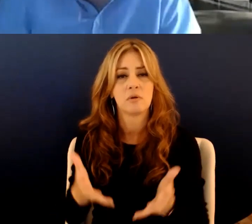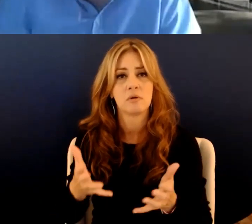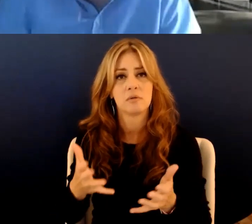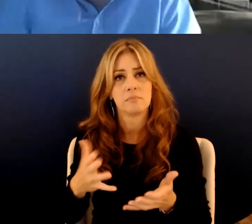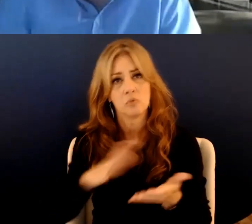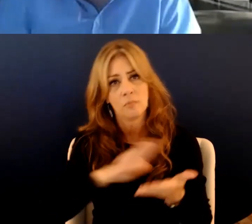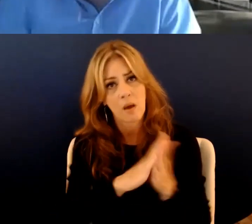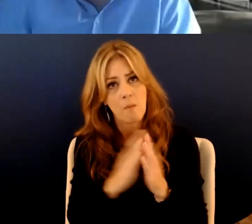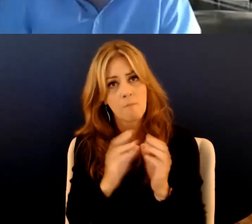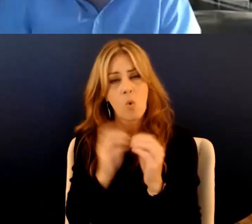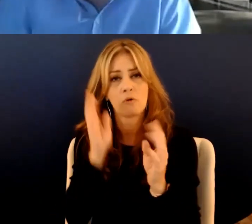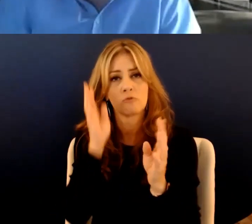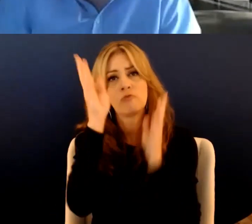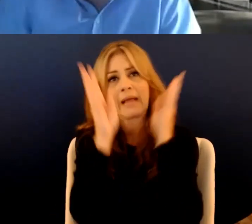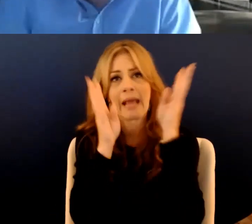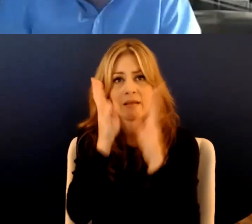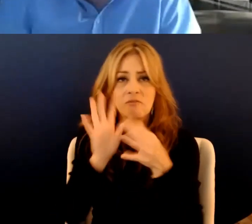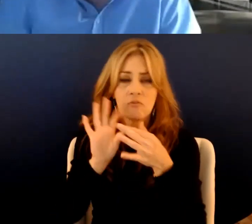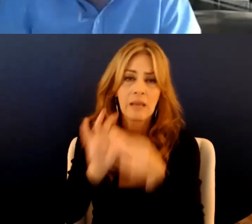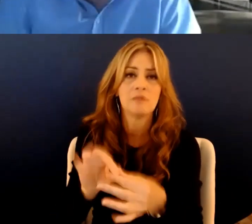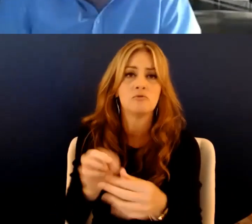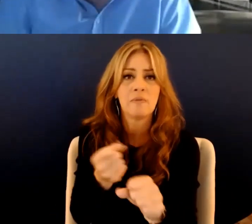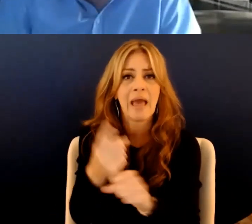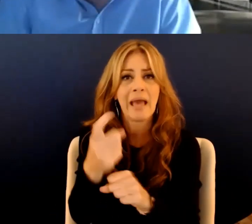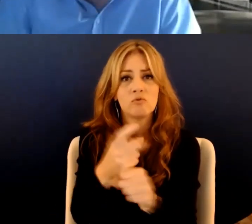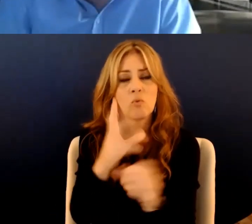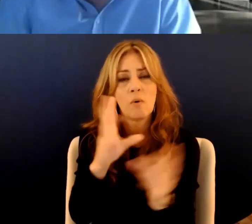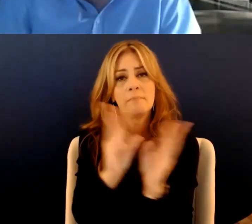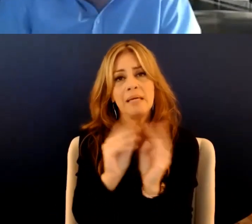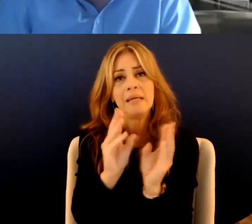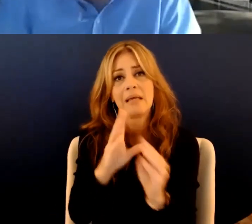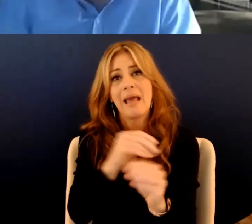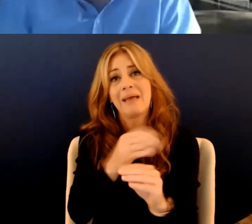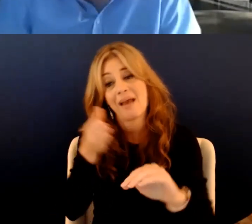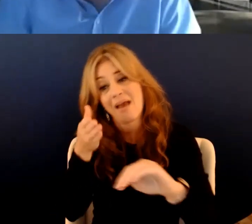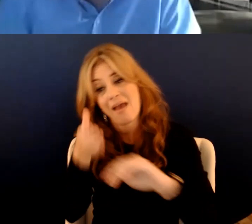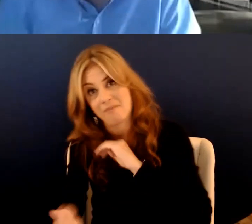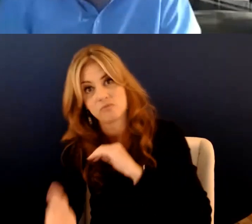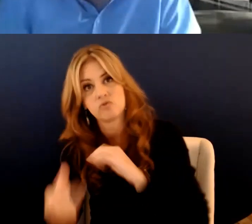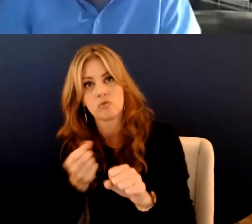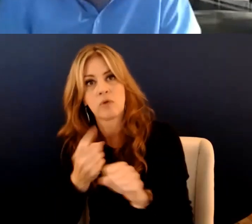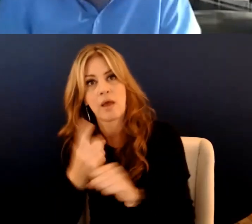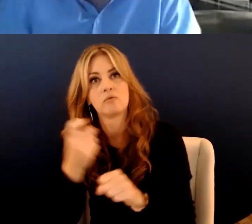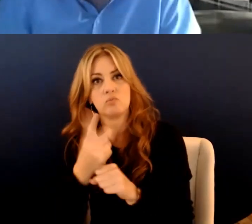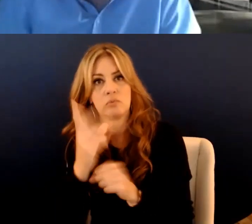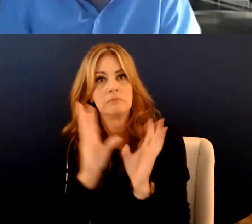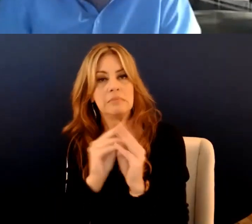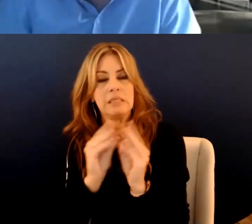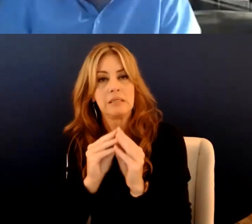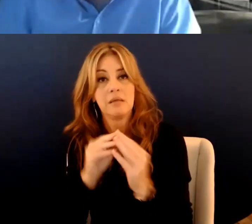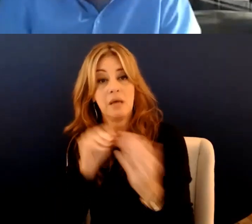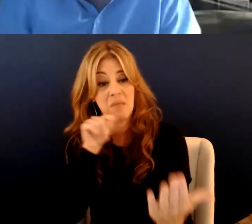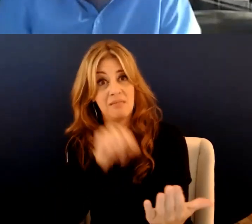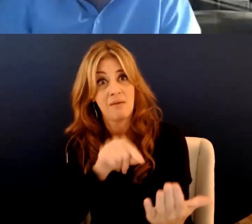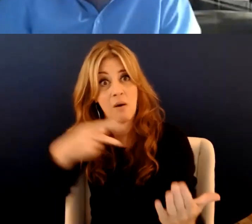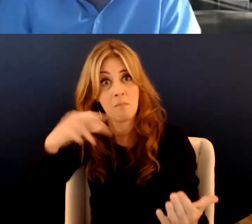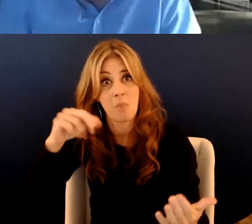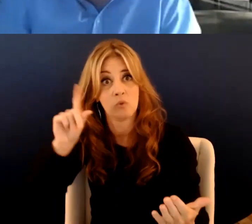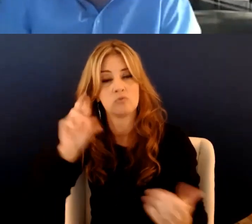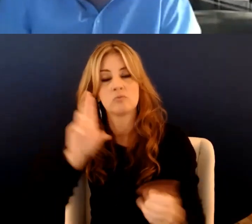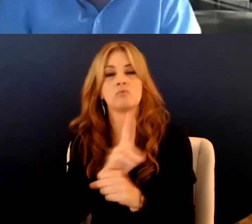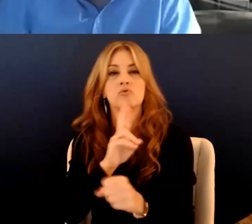opportunities around the annual meeting and after the annual meeting, but what we will also use for other